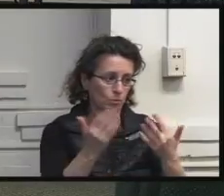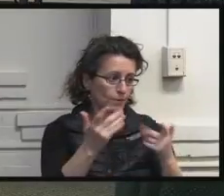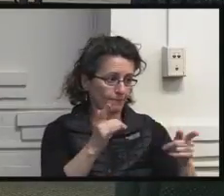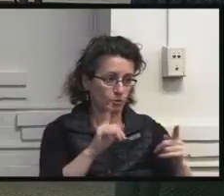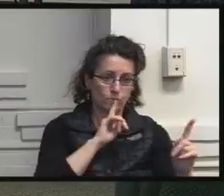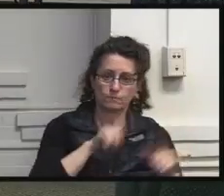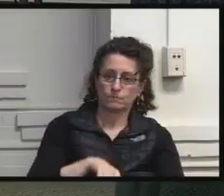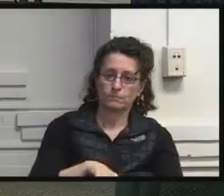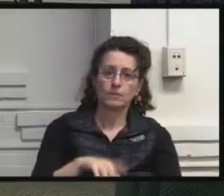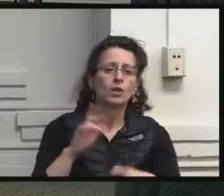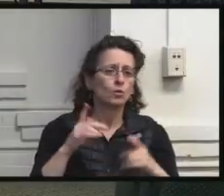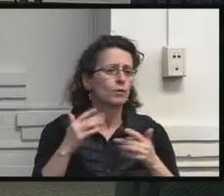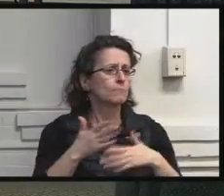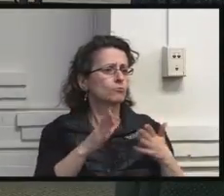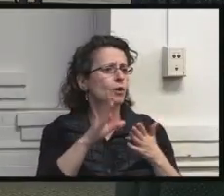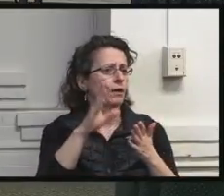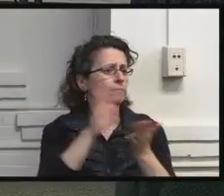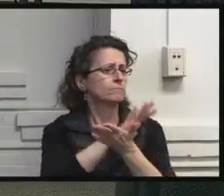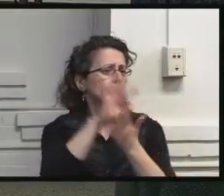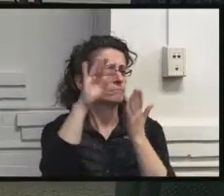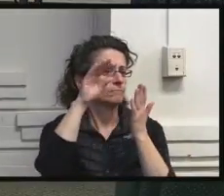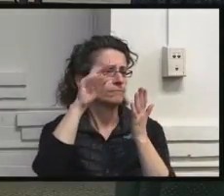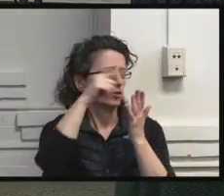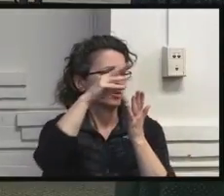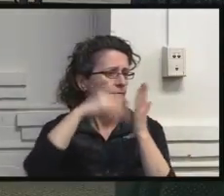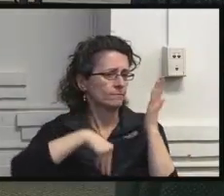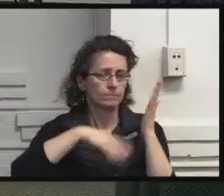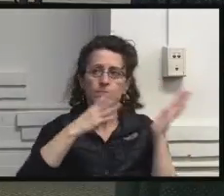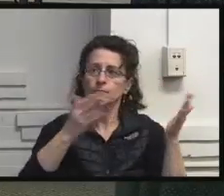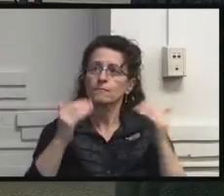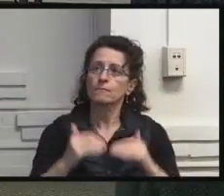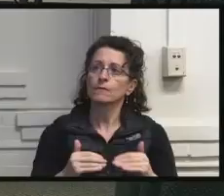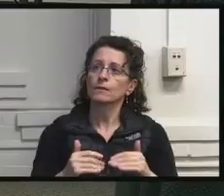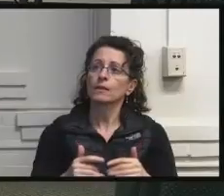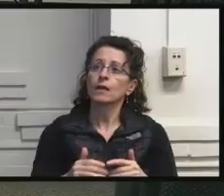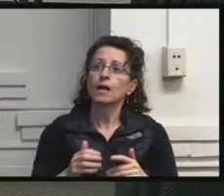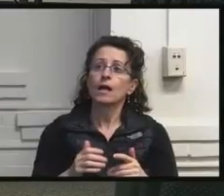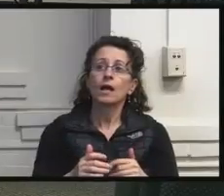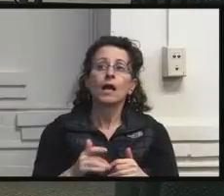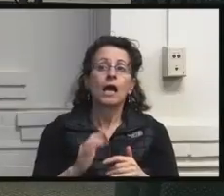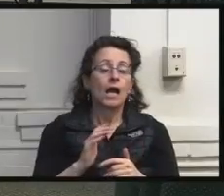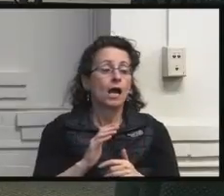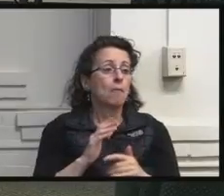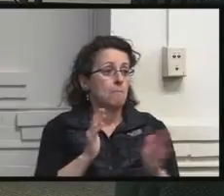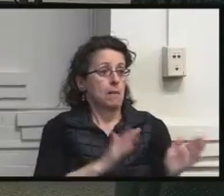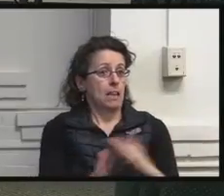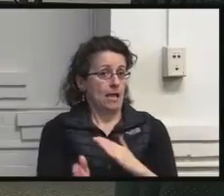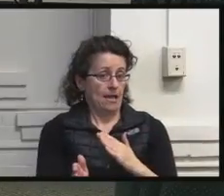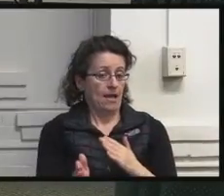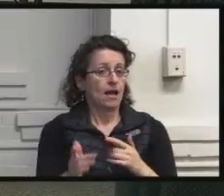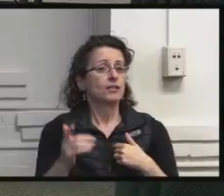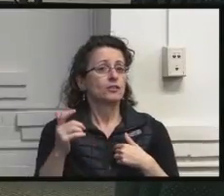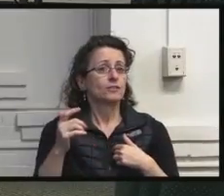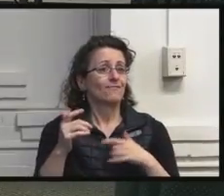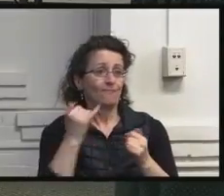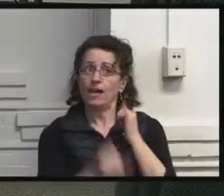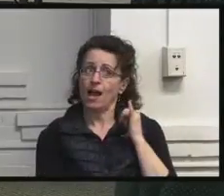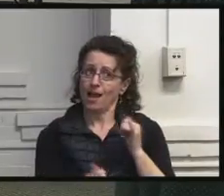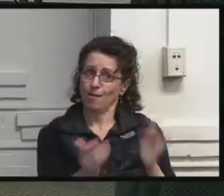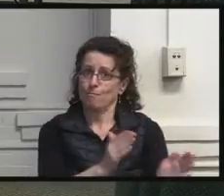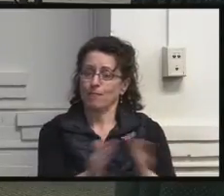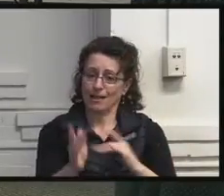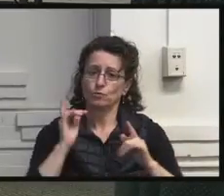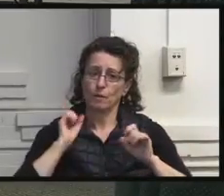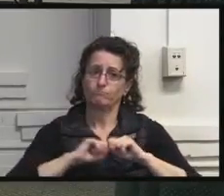guys. We have conceptual plans that are going out for comment and review, or final plans, actually,